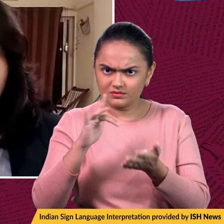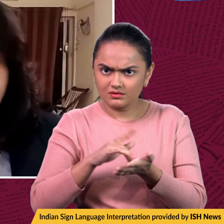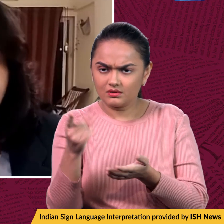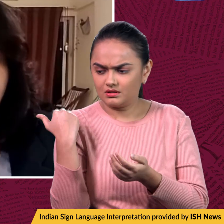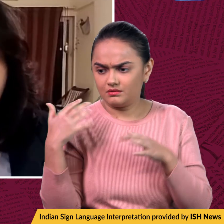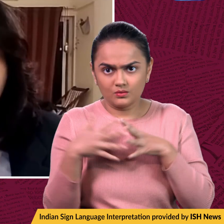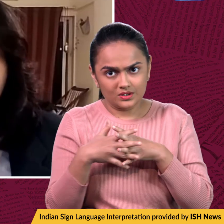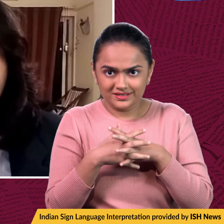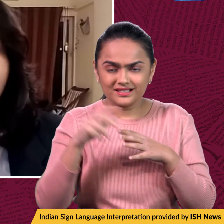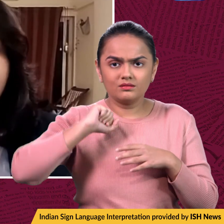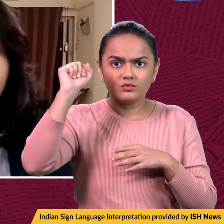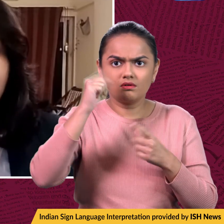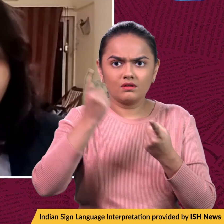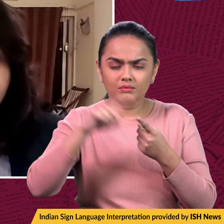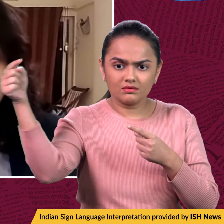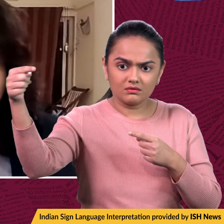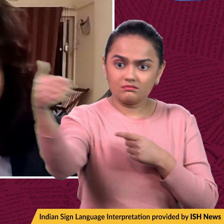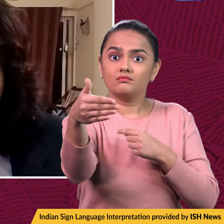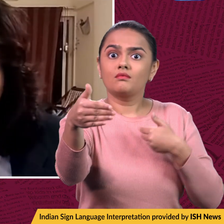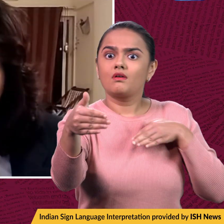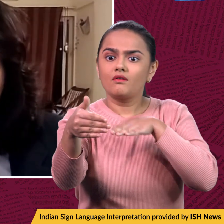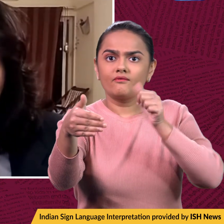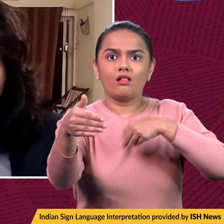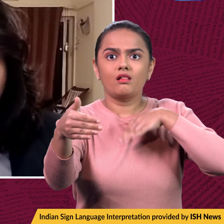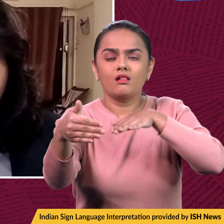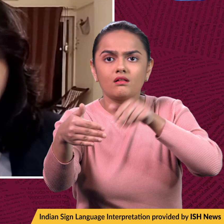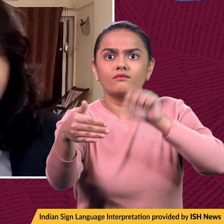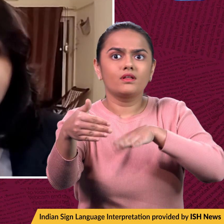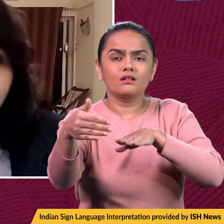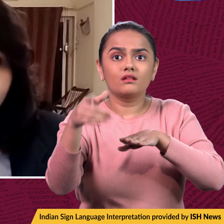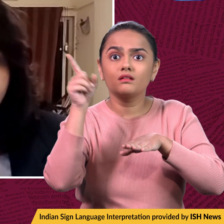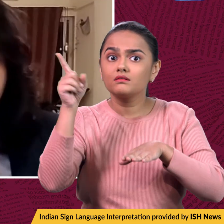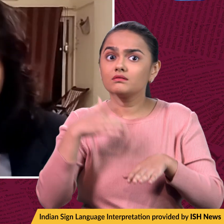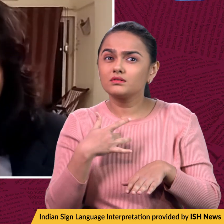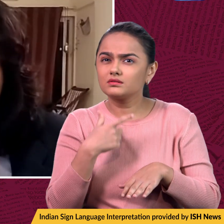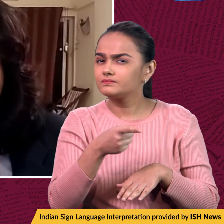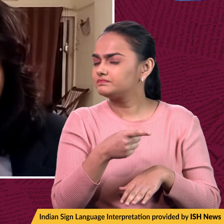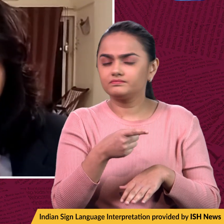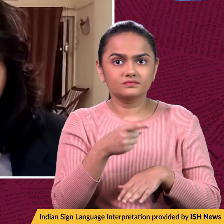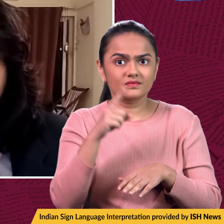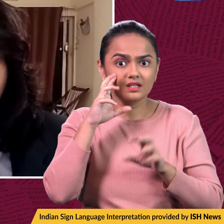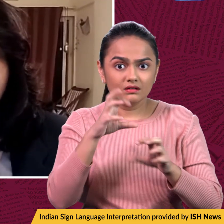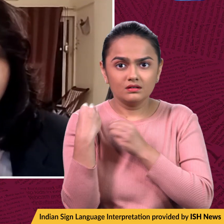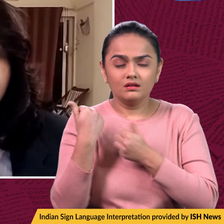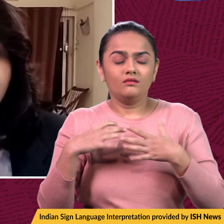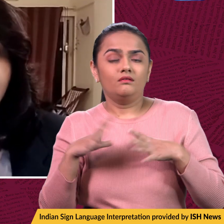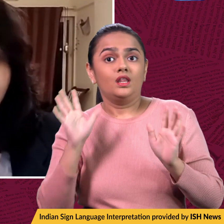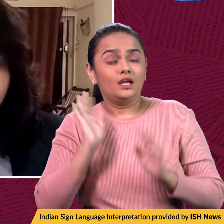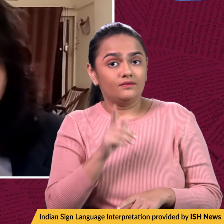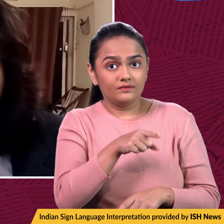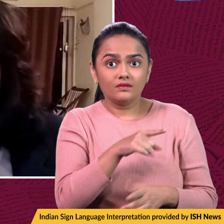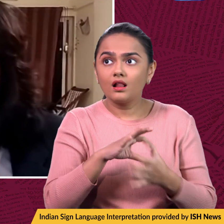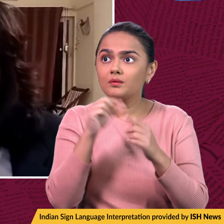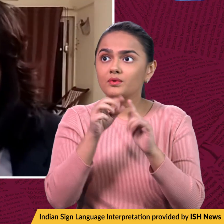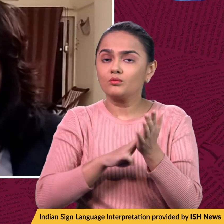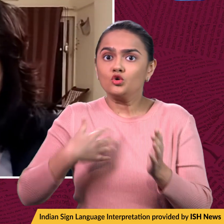Husseinwala on Wednesday after protesters blocked the road ahead, calling it, and I quote, "a major lapse in the security of the PM,"